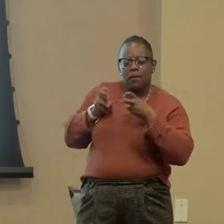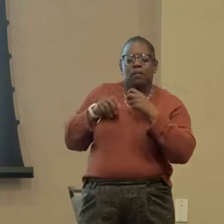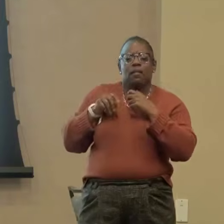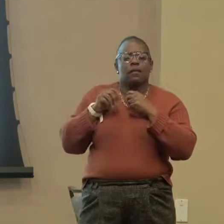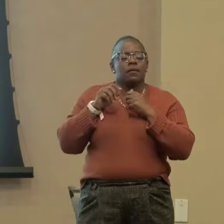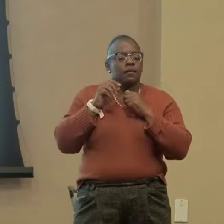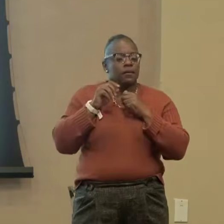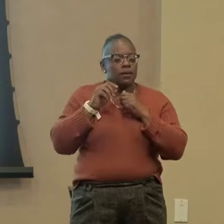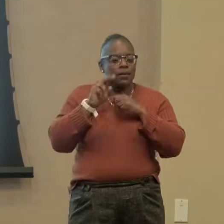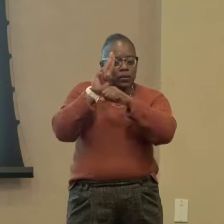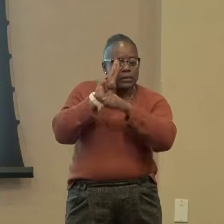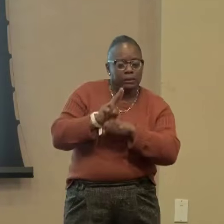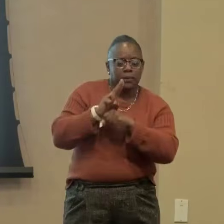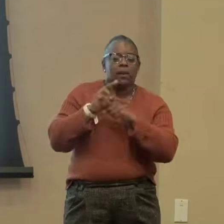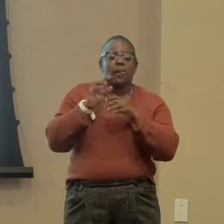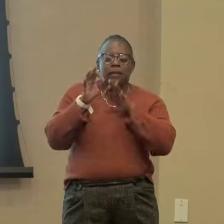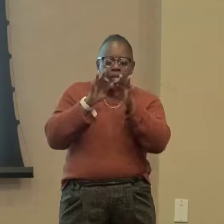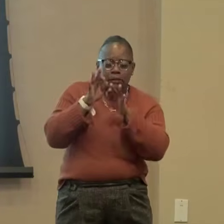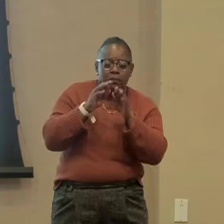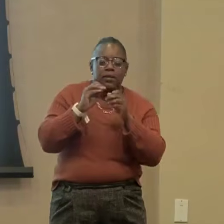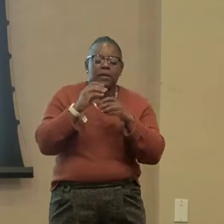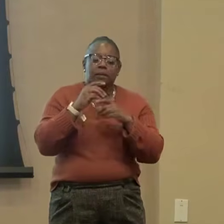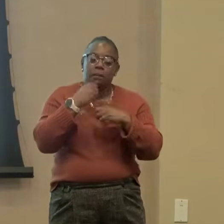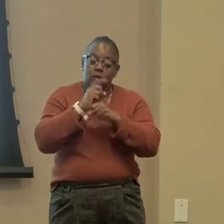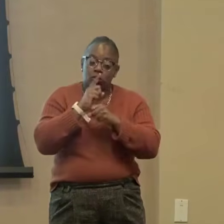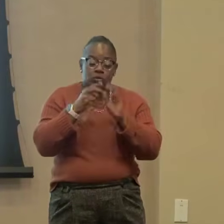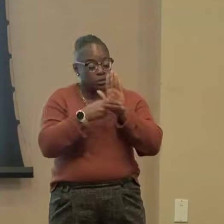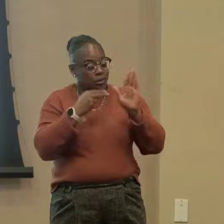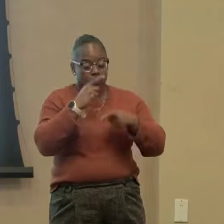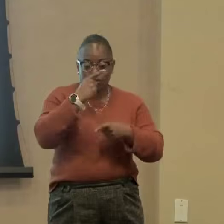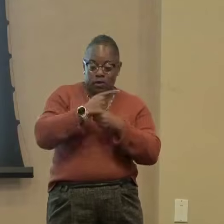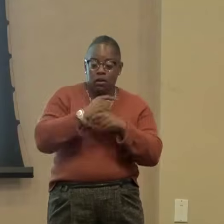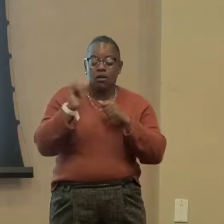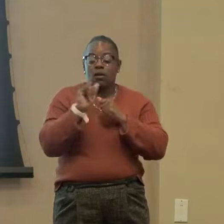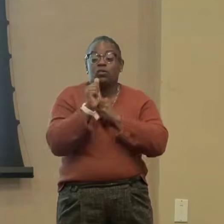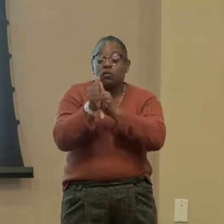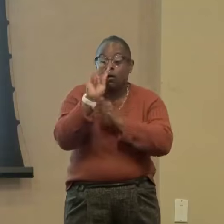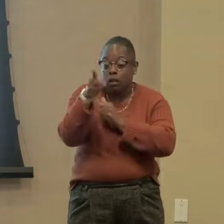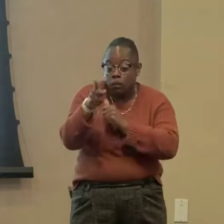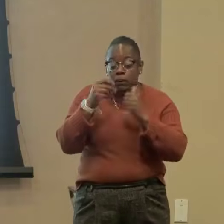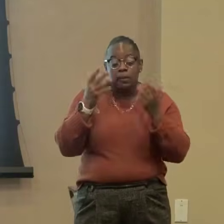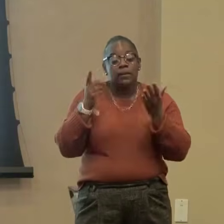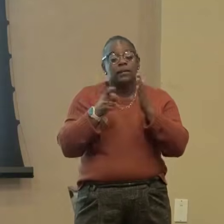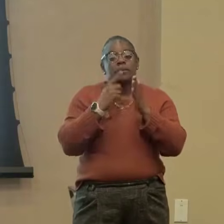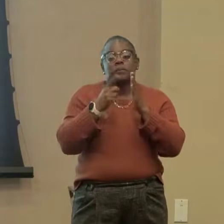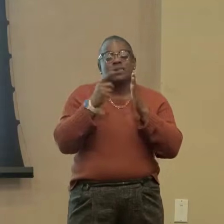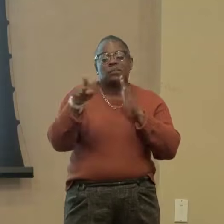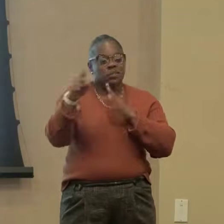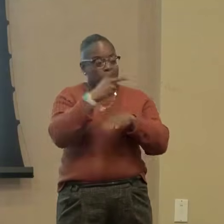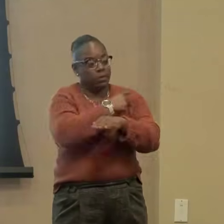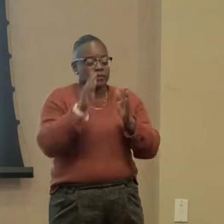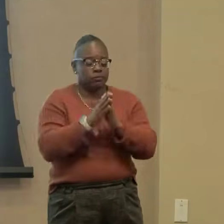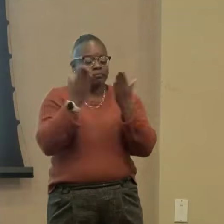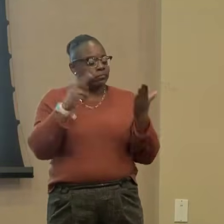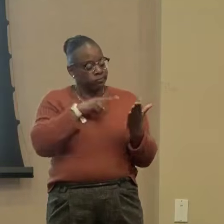can use to get the diagnosis right. And follow-up is also important because, like I said, patients don't read textbooks. So how